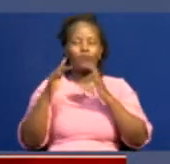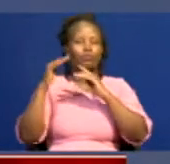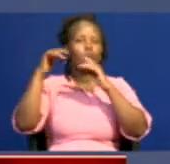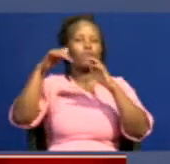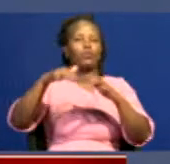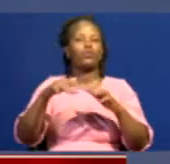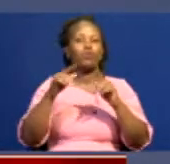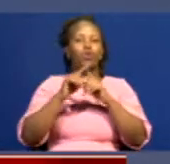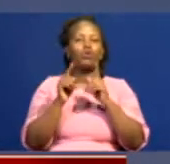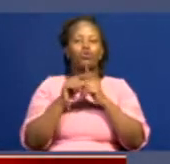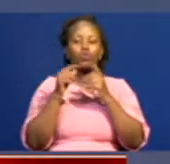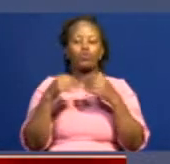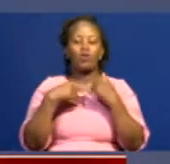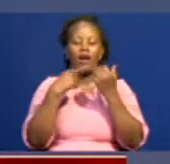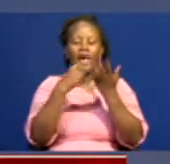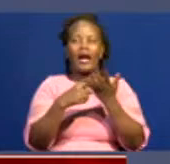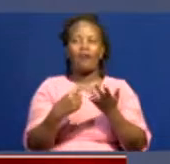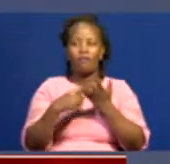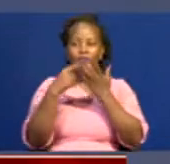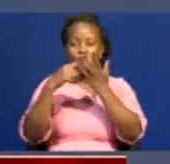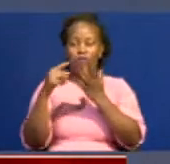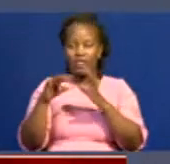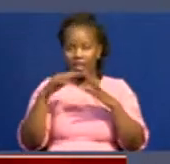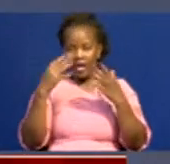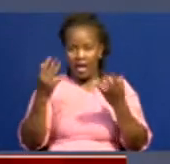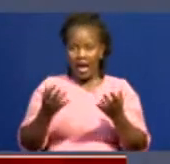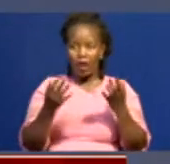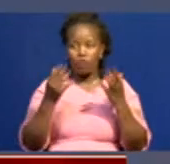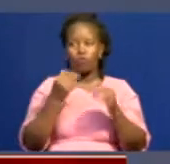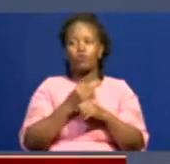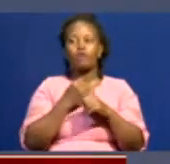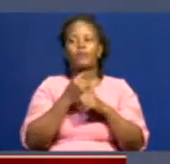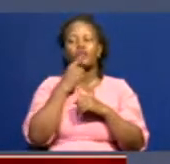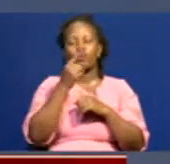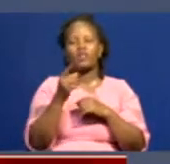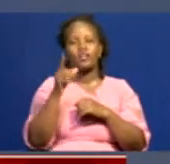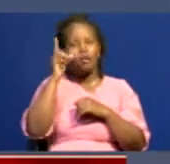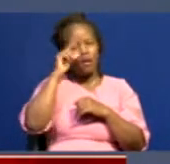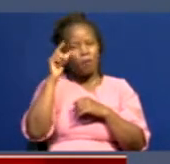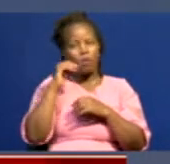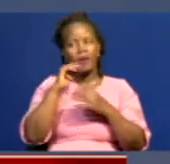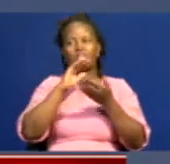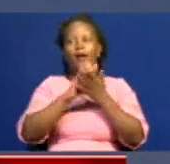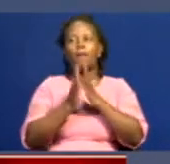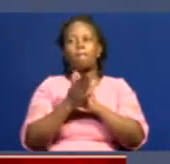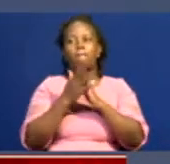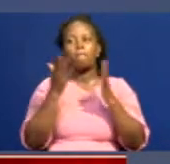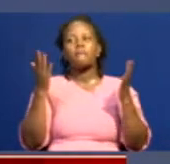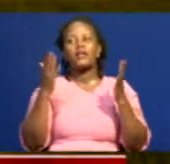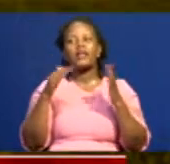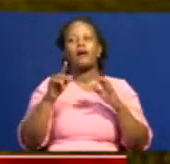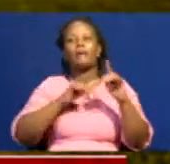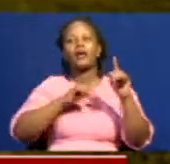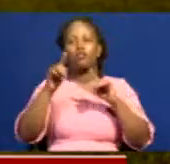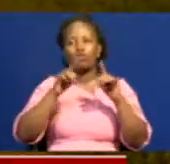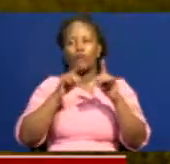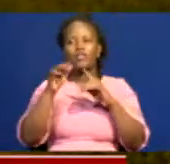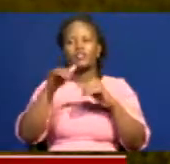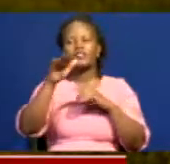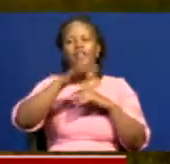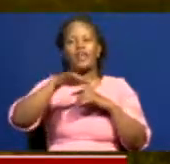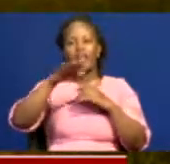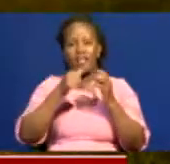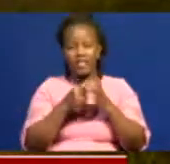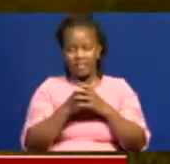on a quarterly basis and see how we can move this Mombasa and becomes a tourist hub. Speaking during